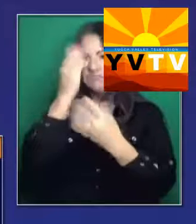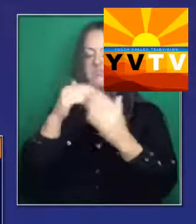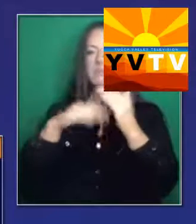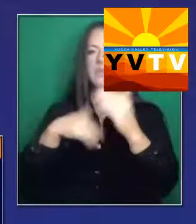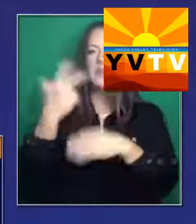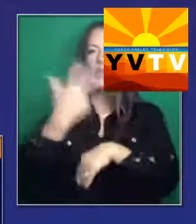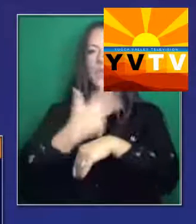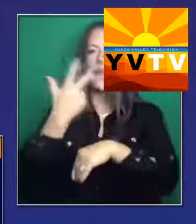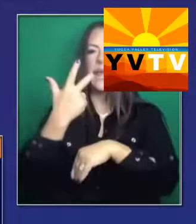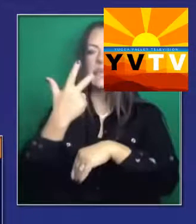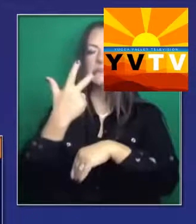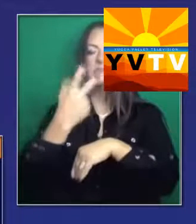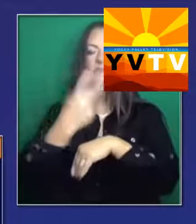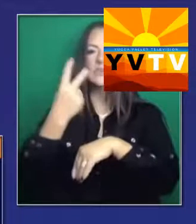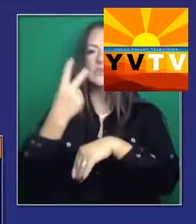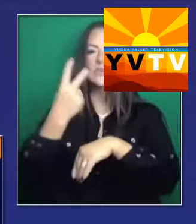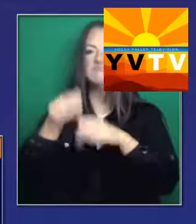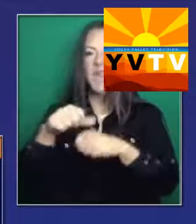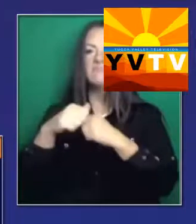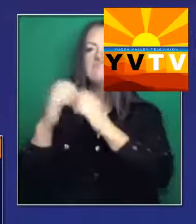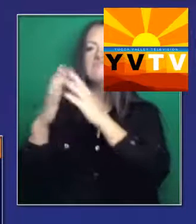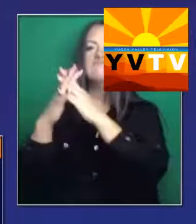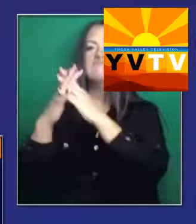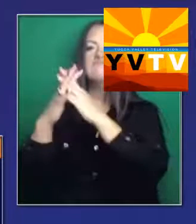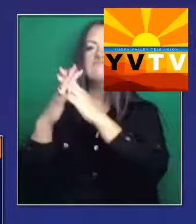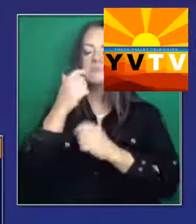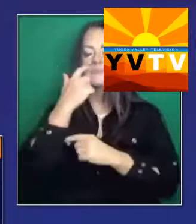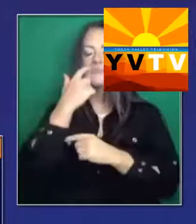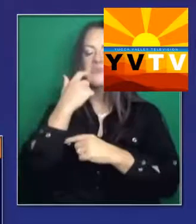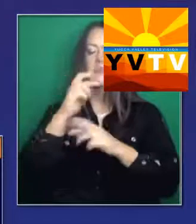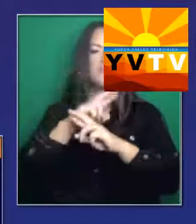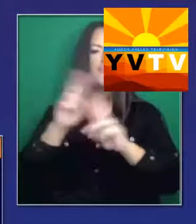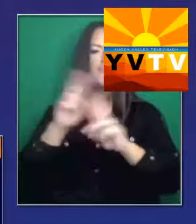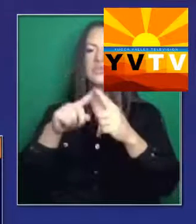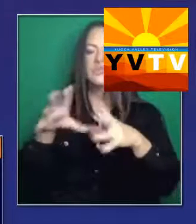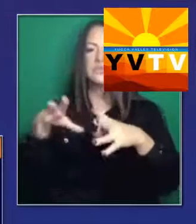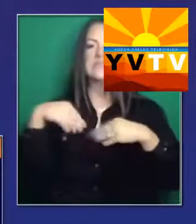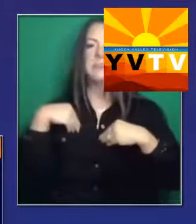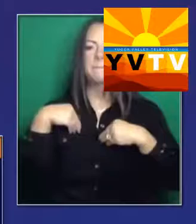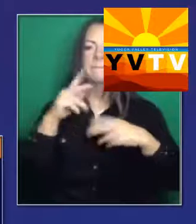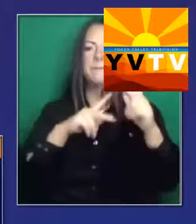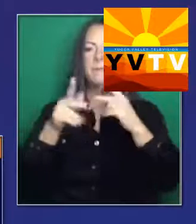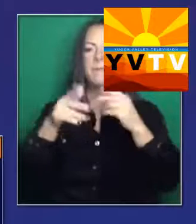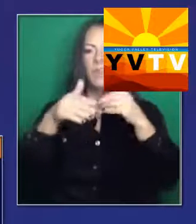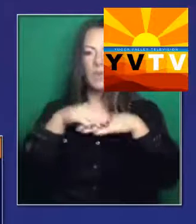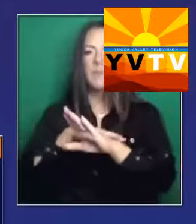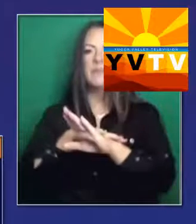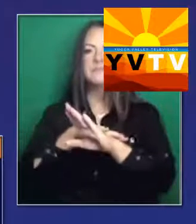still in that position where we can turn these on quickly, subject to, again, the one thing, and that's staffing.